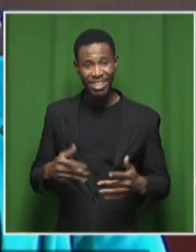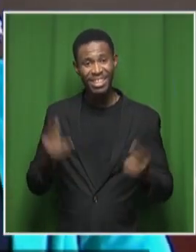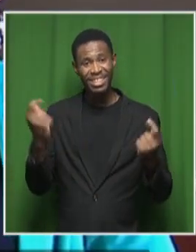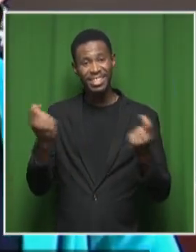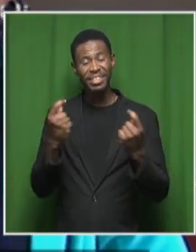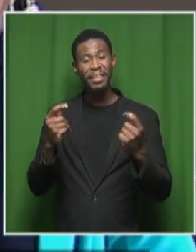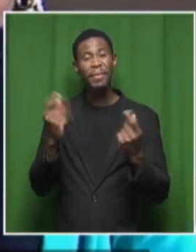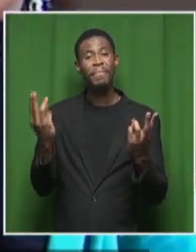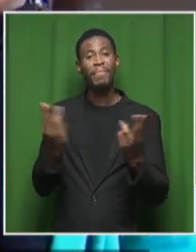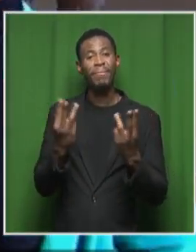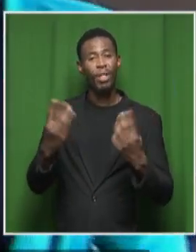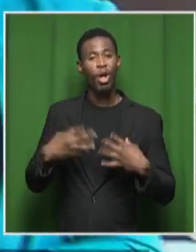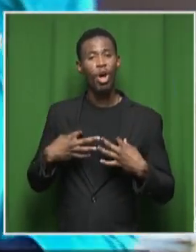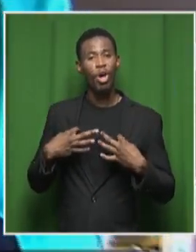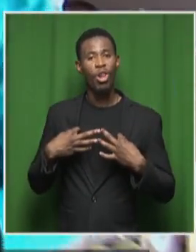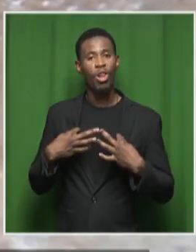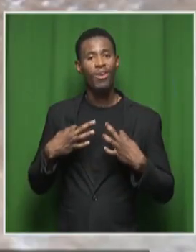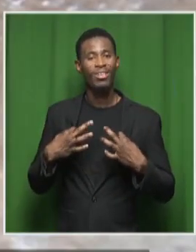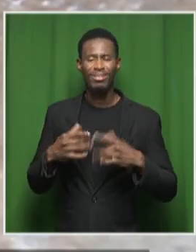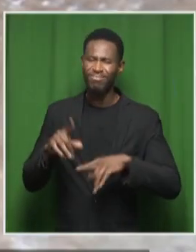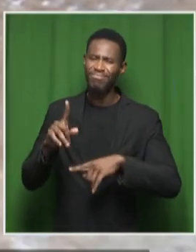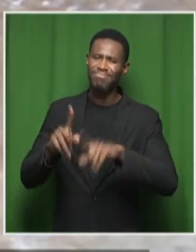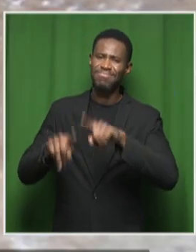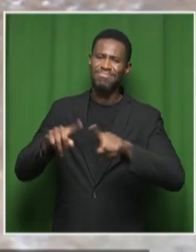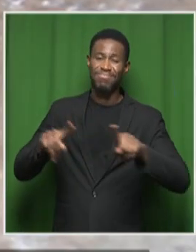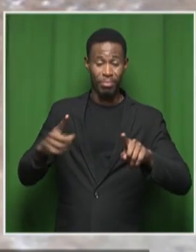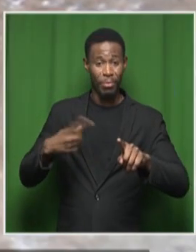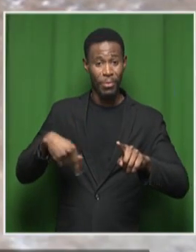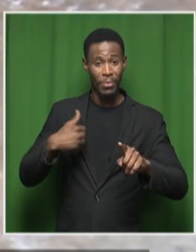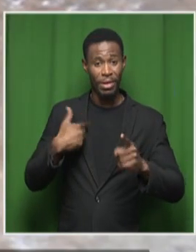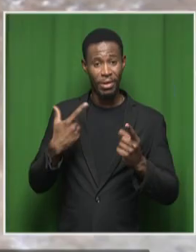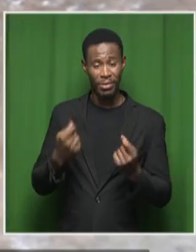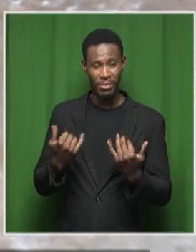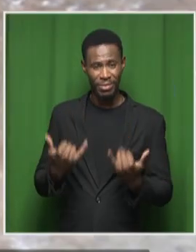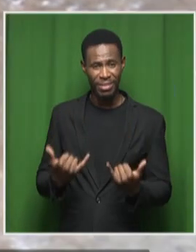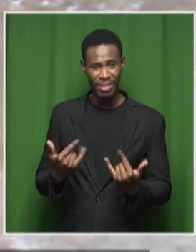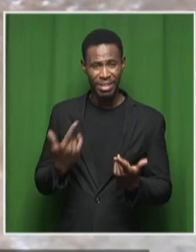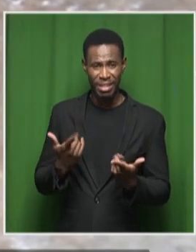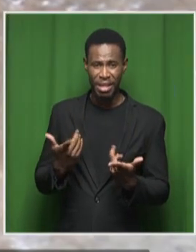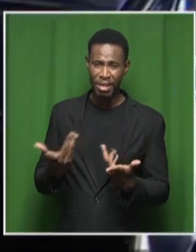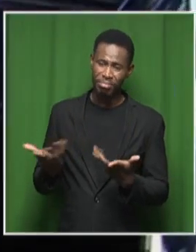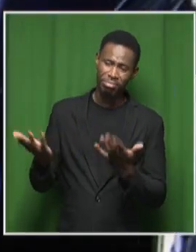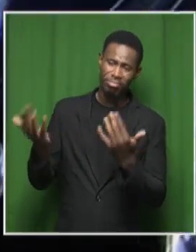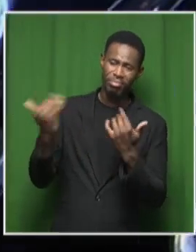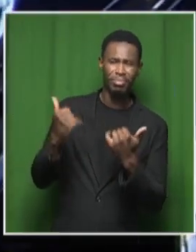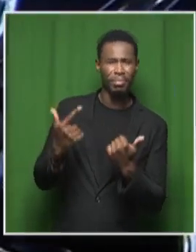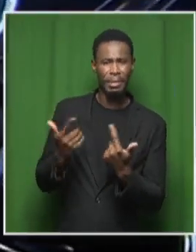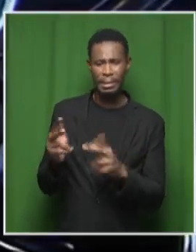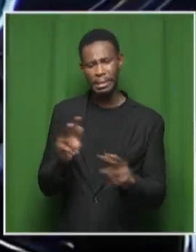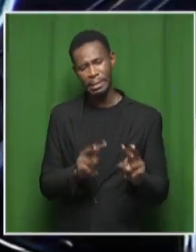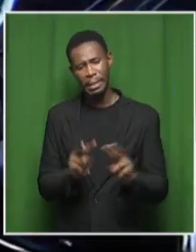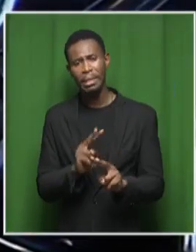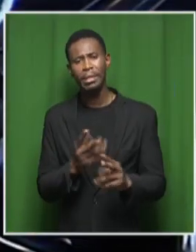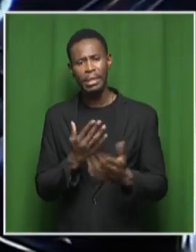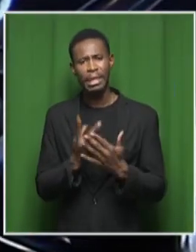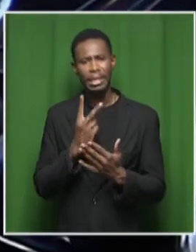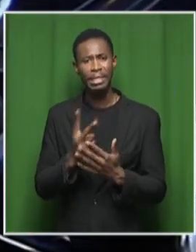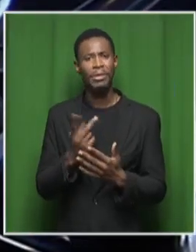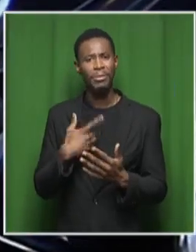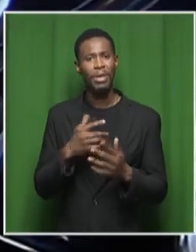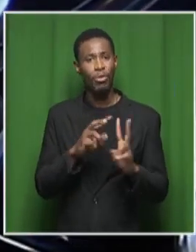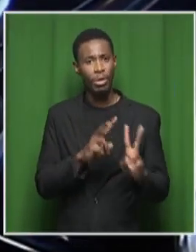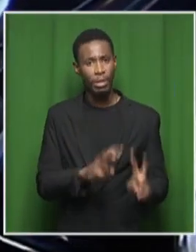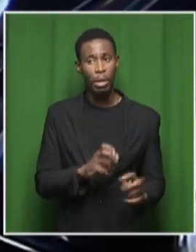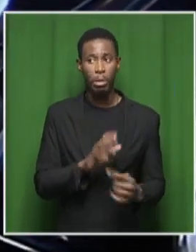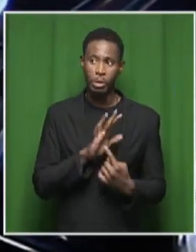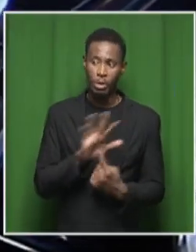kinds of clothes on, and then I think the idea of us hosting the seminar today, just to disseminate the results of our research, was to